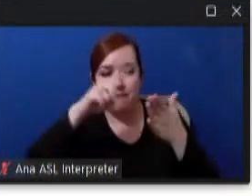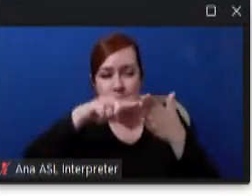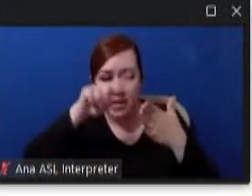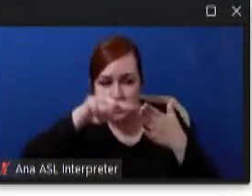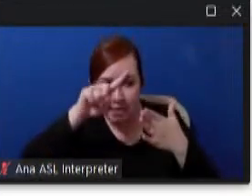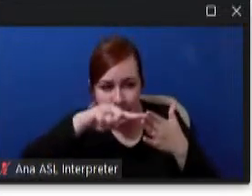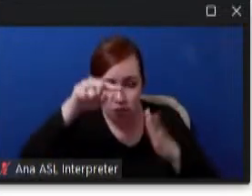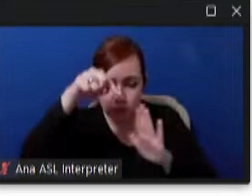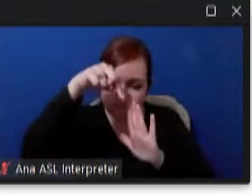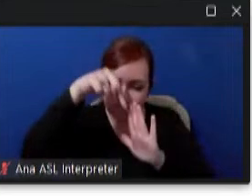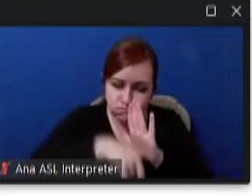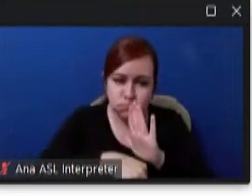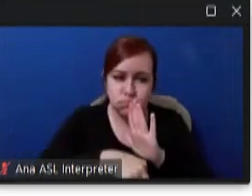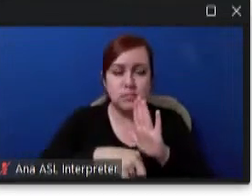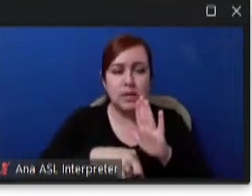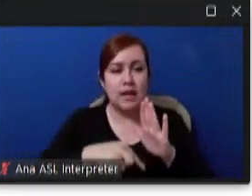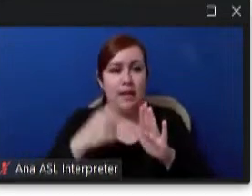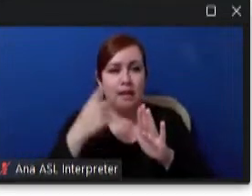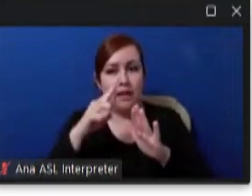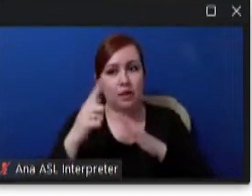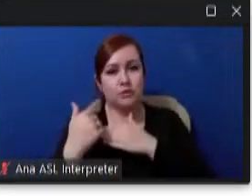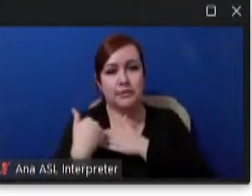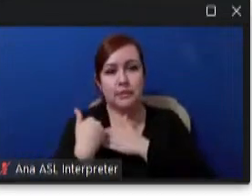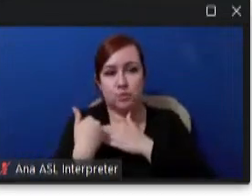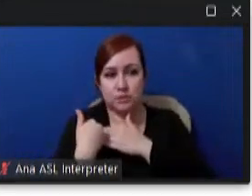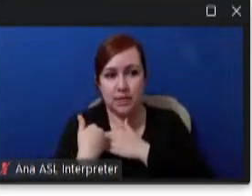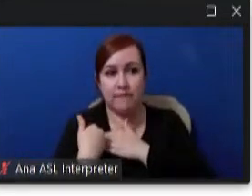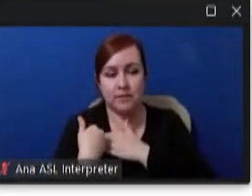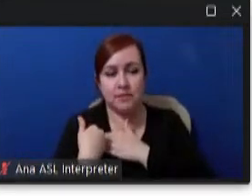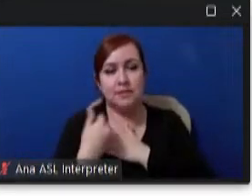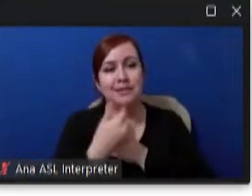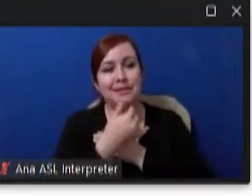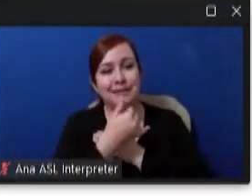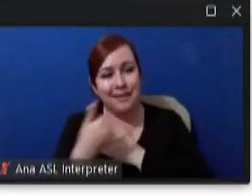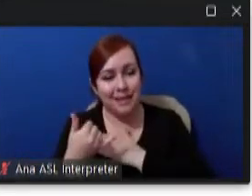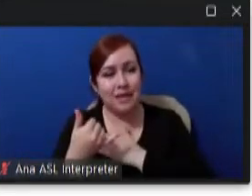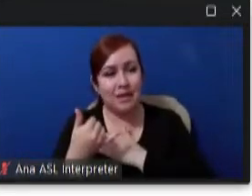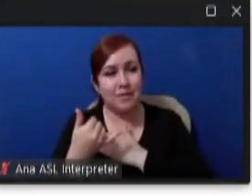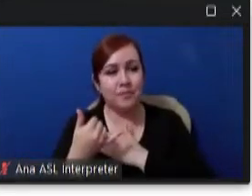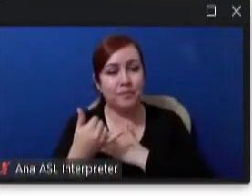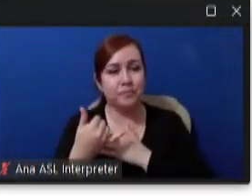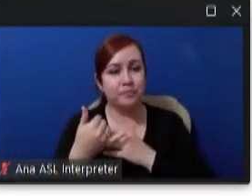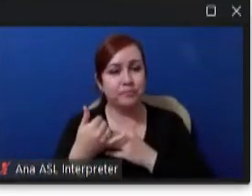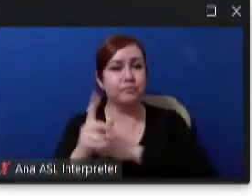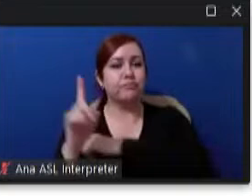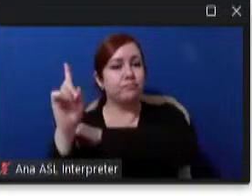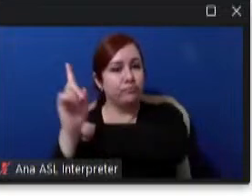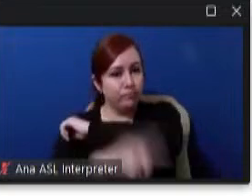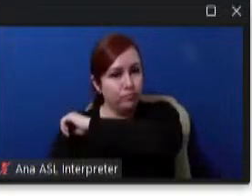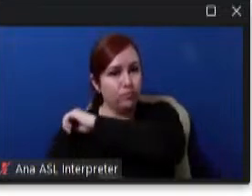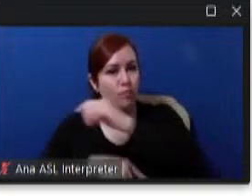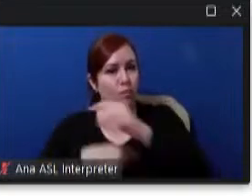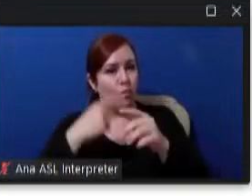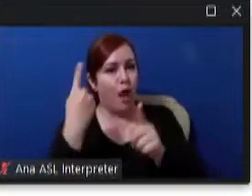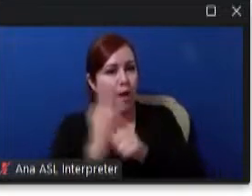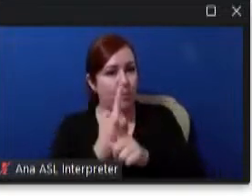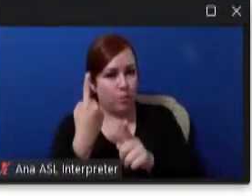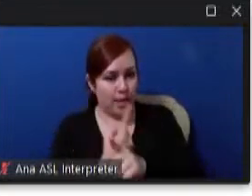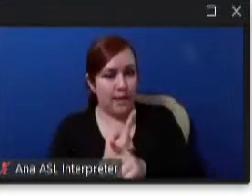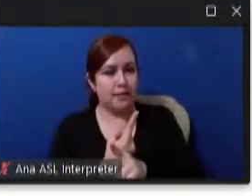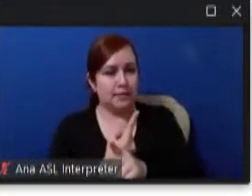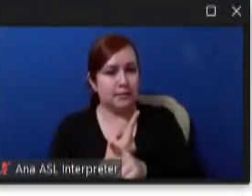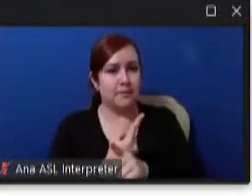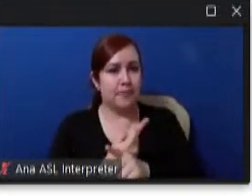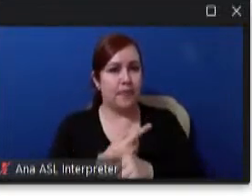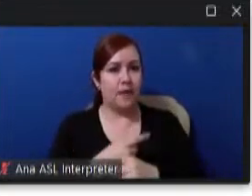of research of those responsible of these actions and to provide